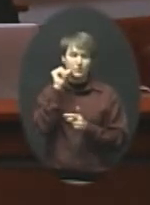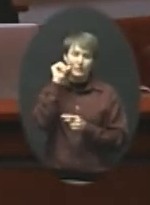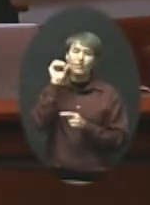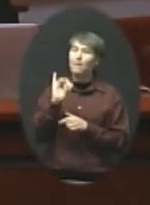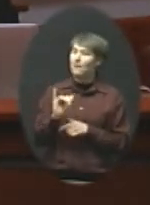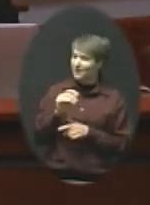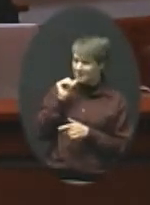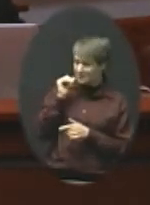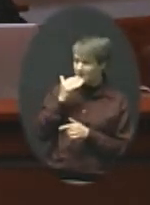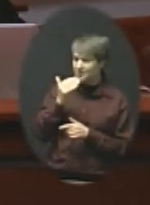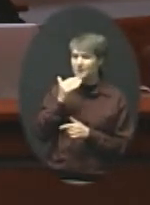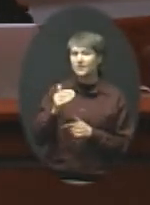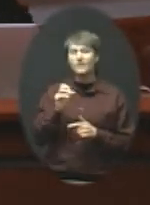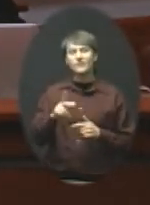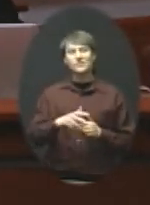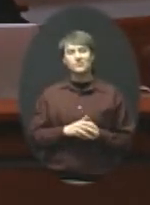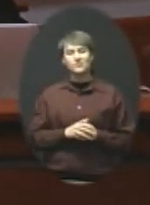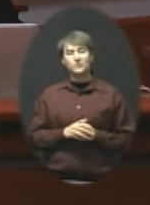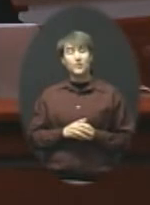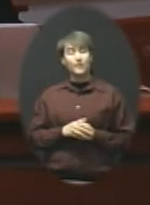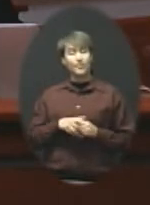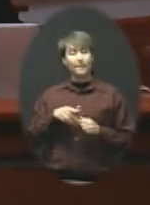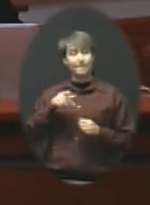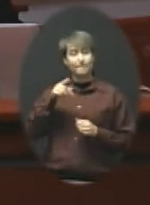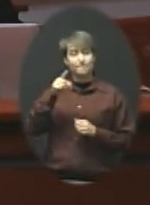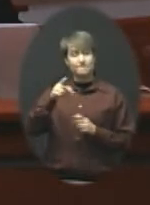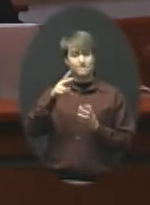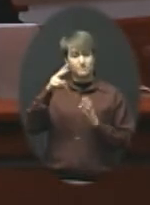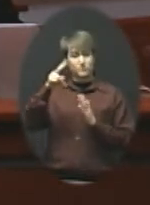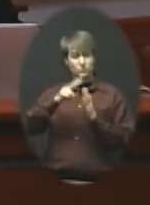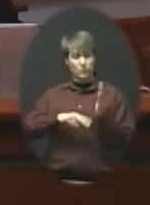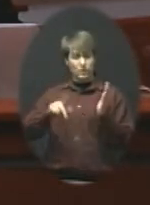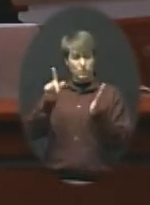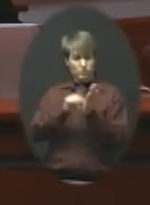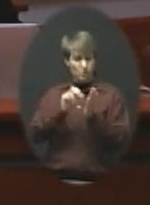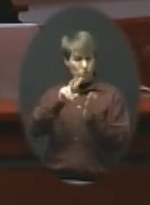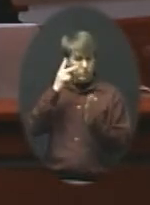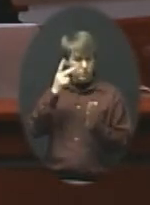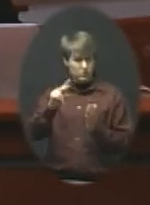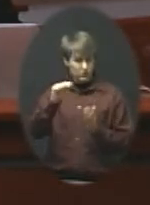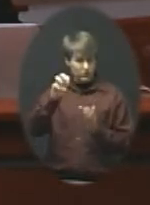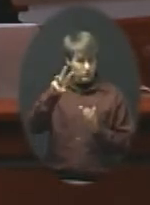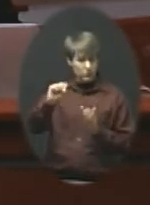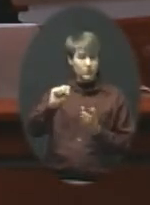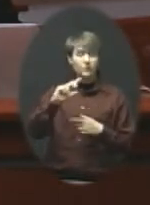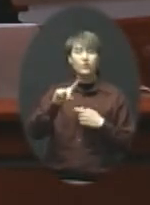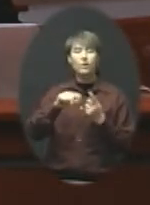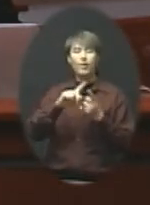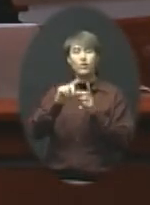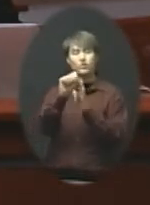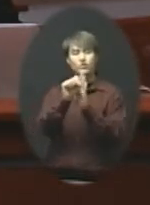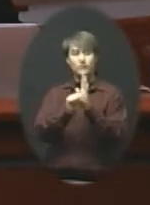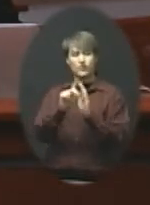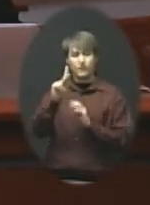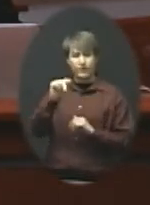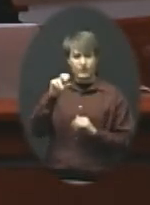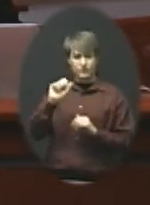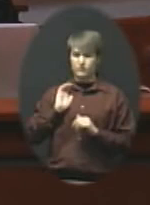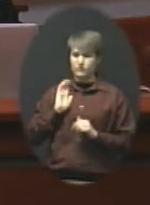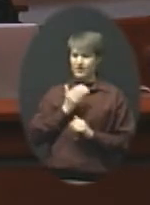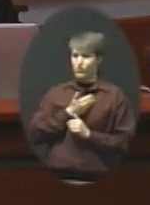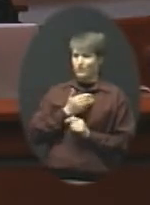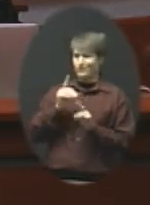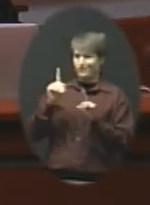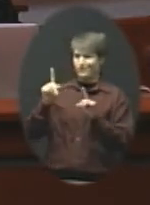Yesterday. Okay, yeah. Very good. You have read in the paper or seen on the news about the state of Kansas and our testing efforts right